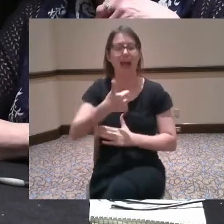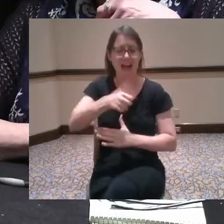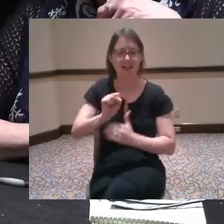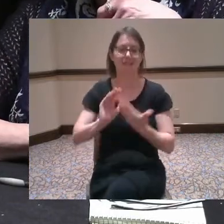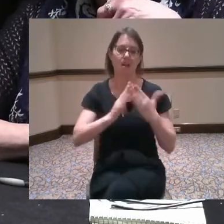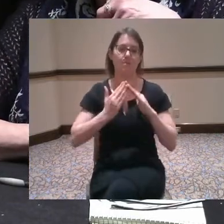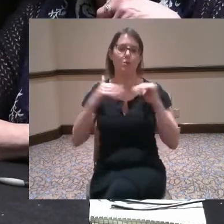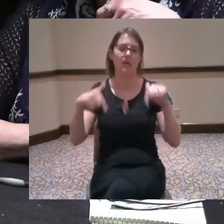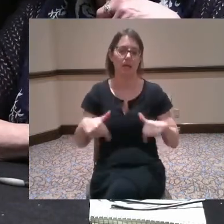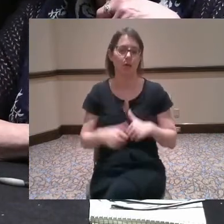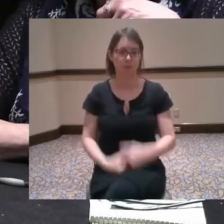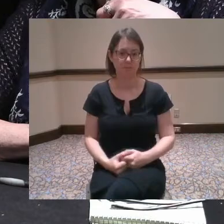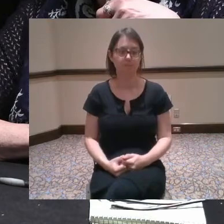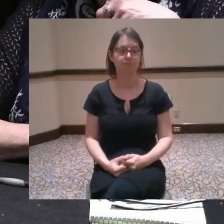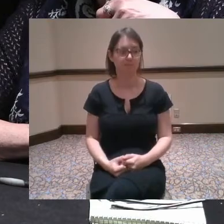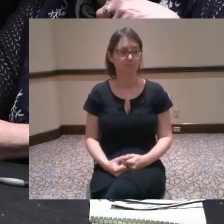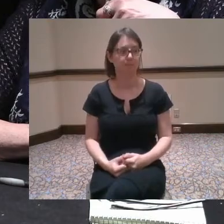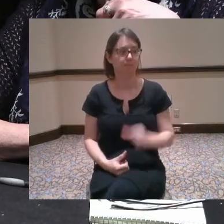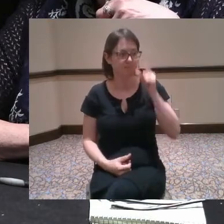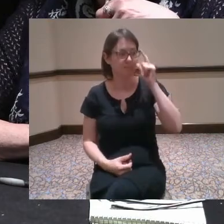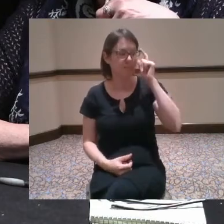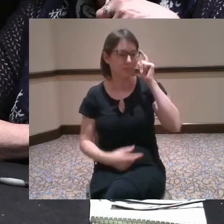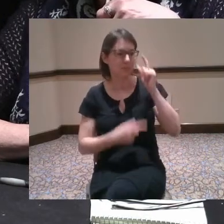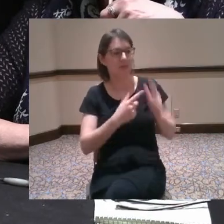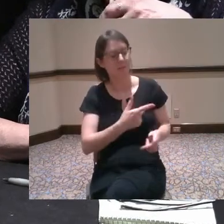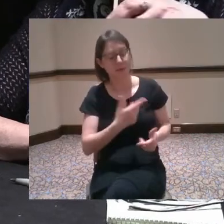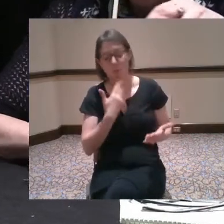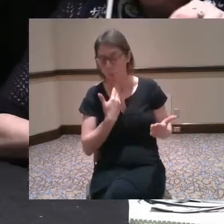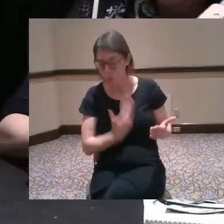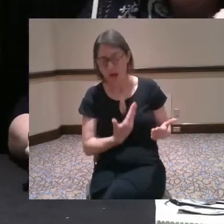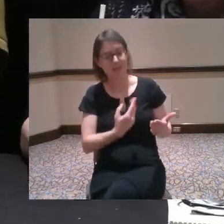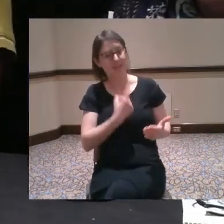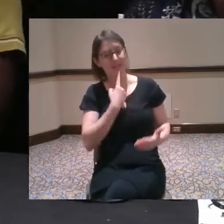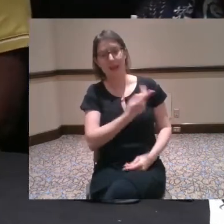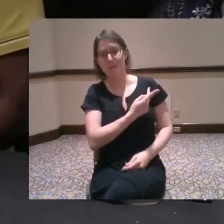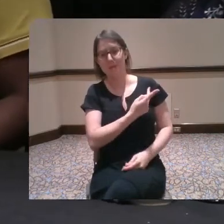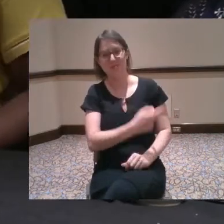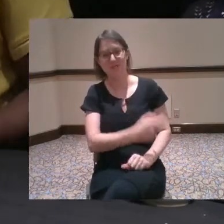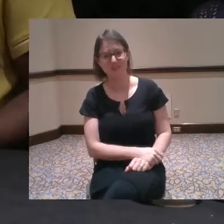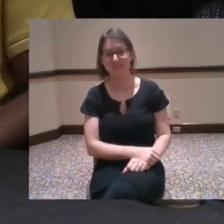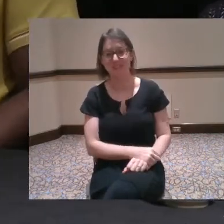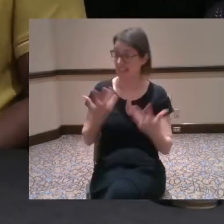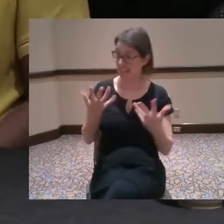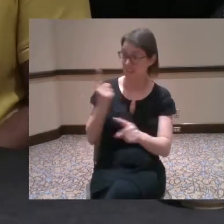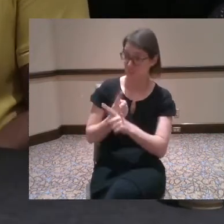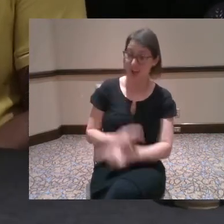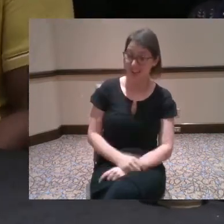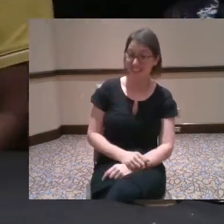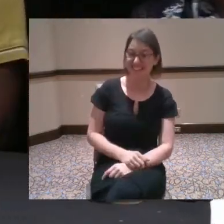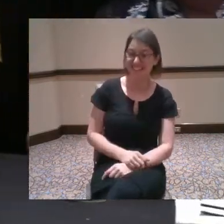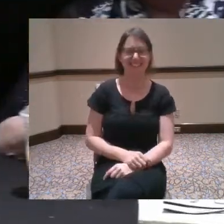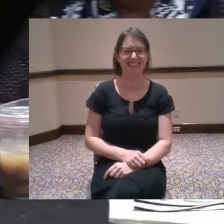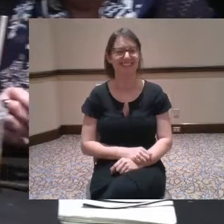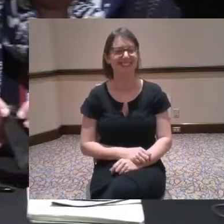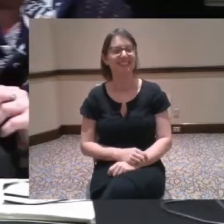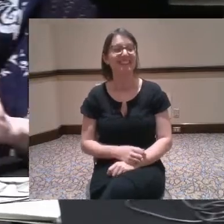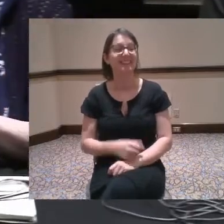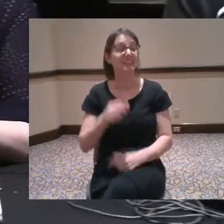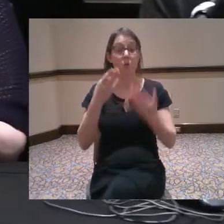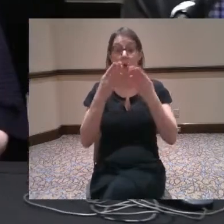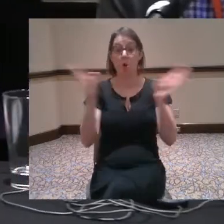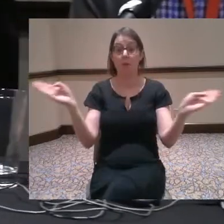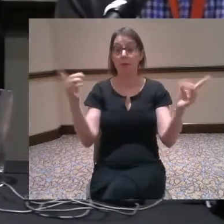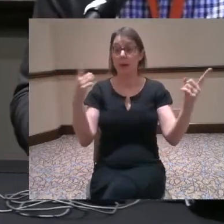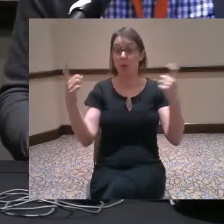community. Wow. Beautifully said by my two colleagues. That's pretty much it, right? That's the room, okay. We want to